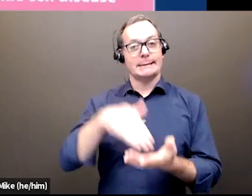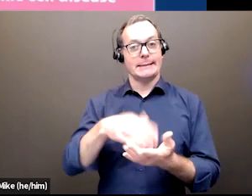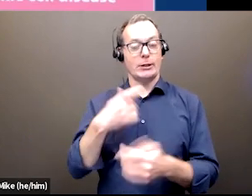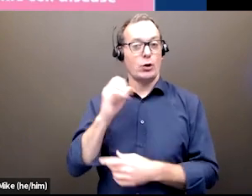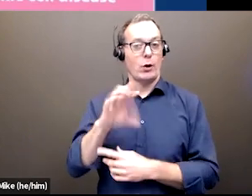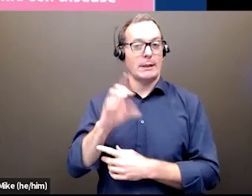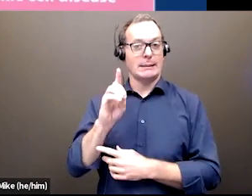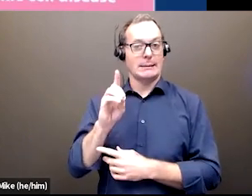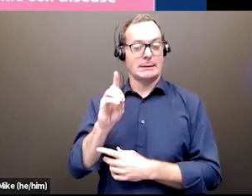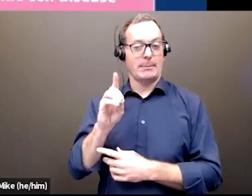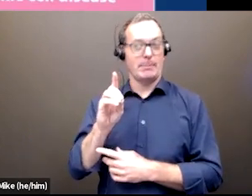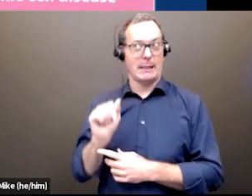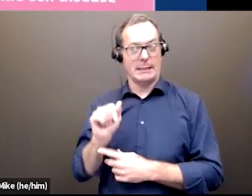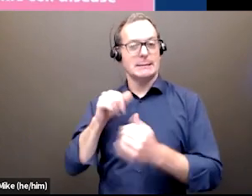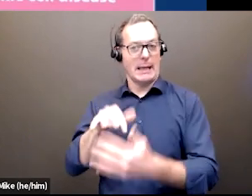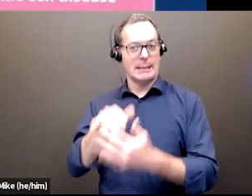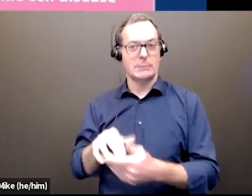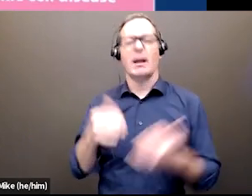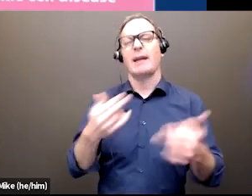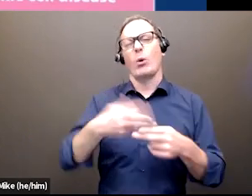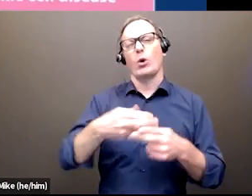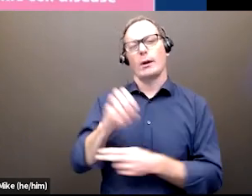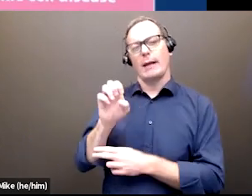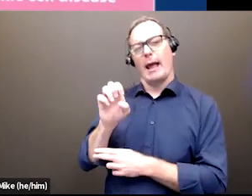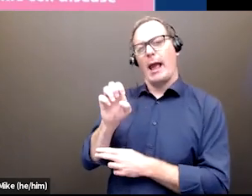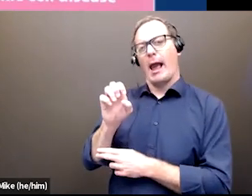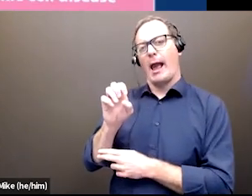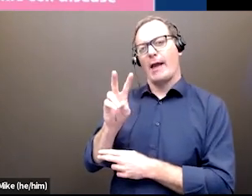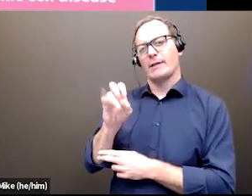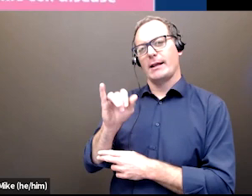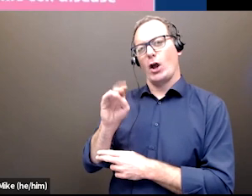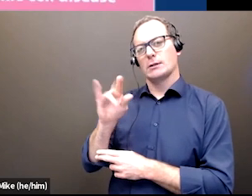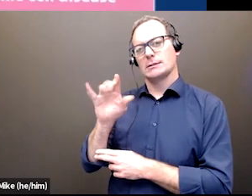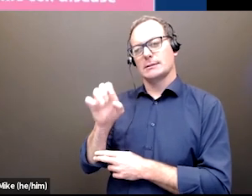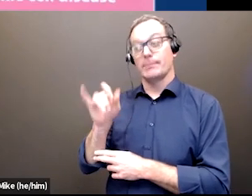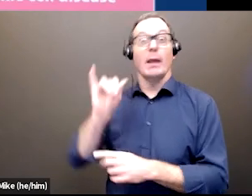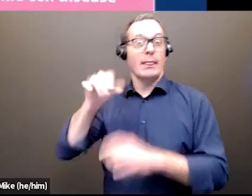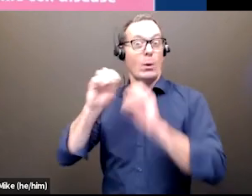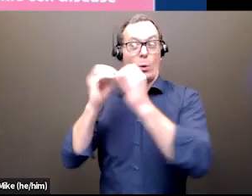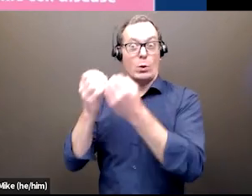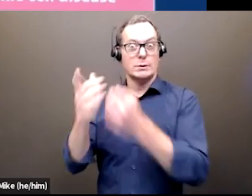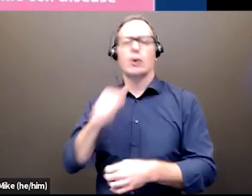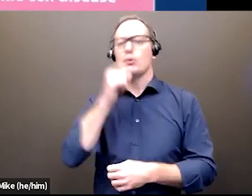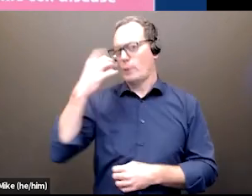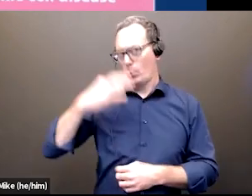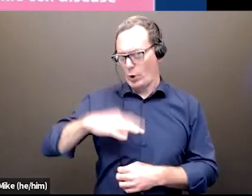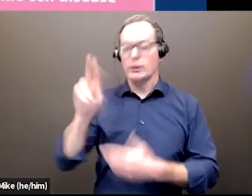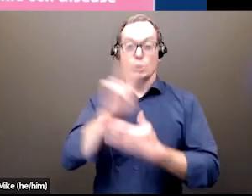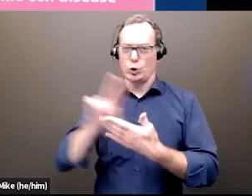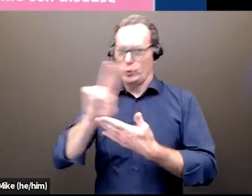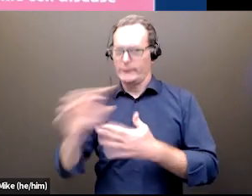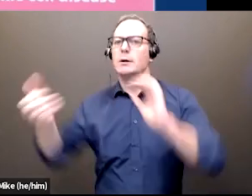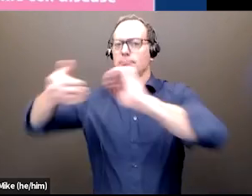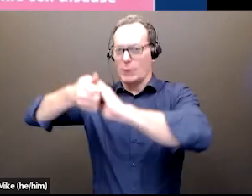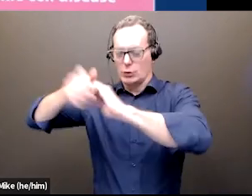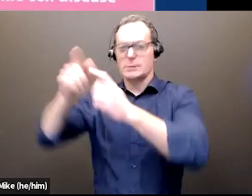now known as Aviance, to conduct the evaluation. Aviance is a not-for-profit, consumer-directed and university-affiliated